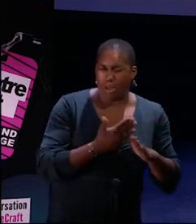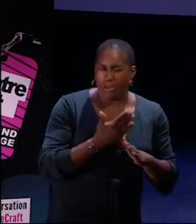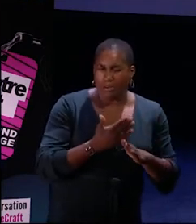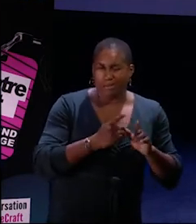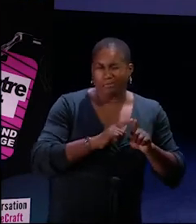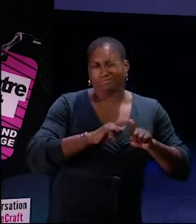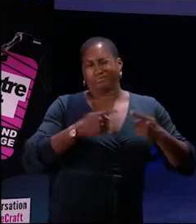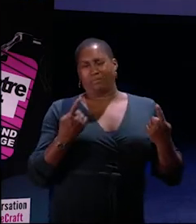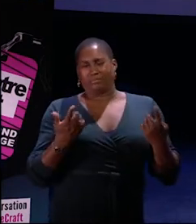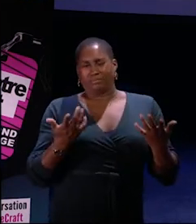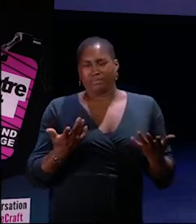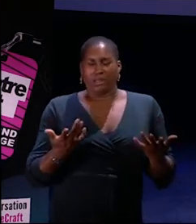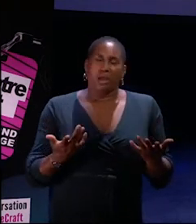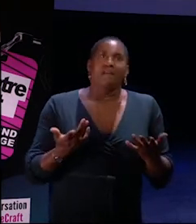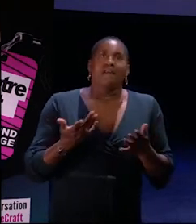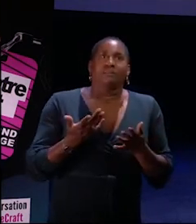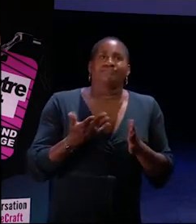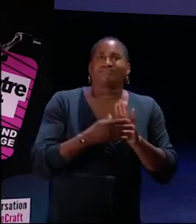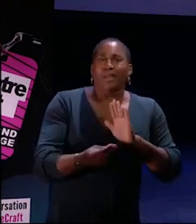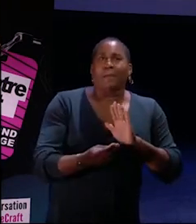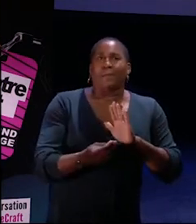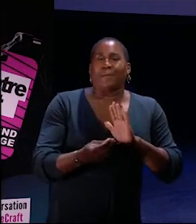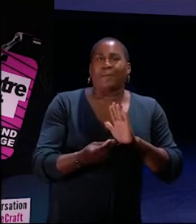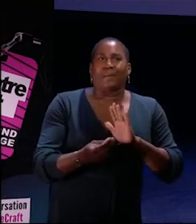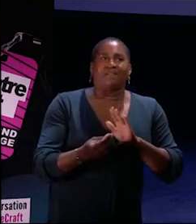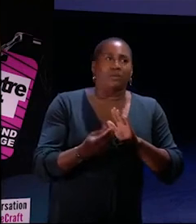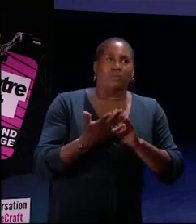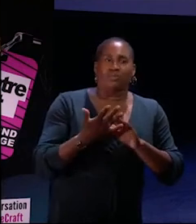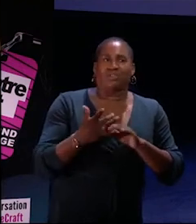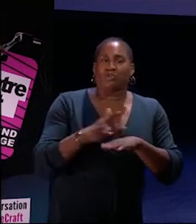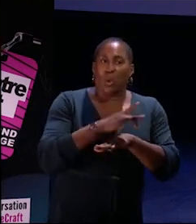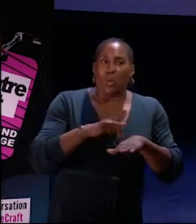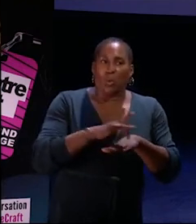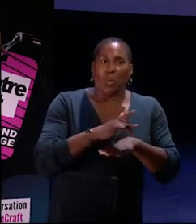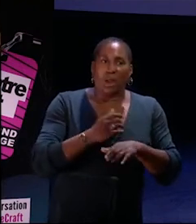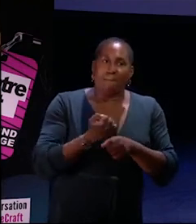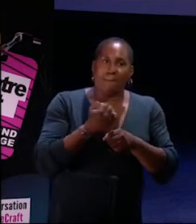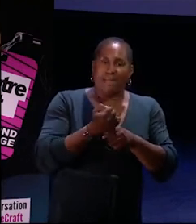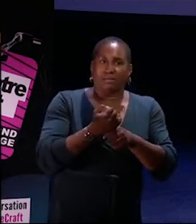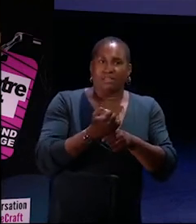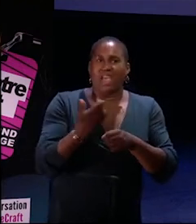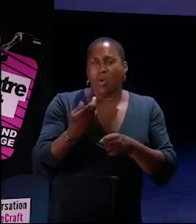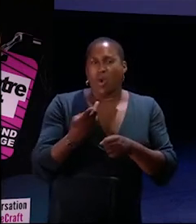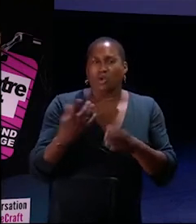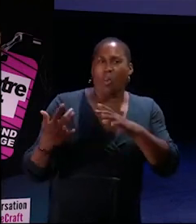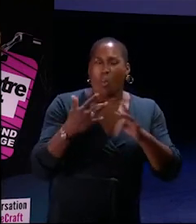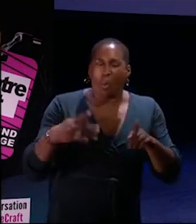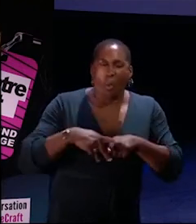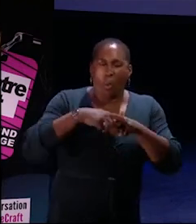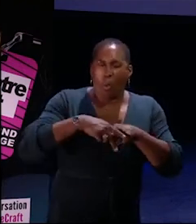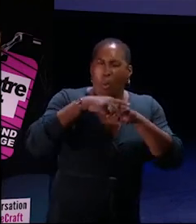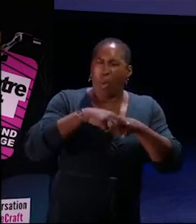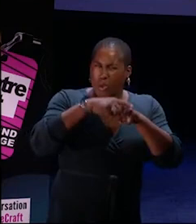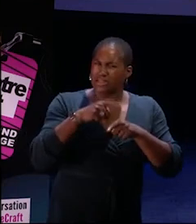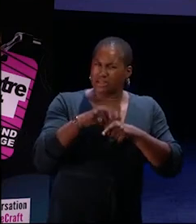think... So a couple of shows that I've designed that you may have heard of, I designed a production of a show called War Horse that was in the West End for quite a long time, and I